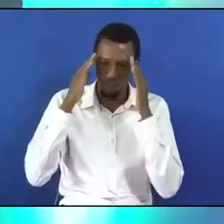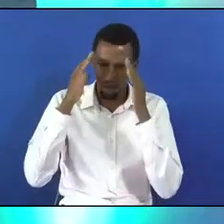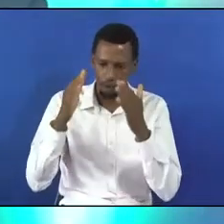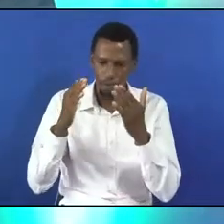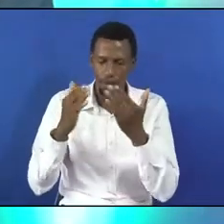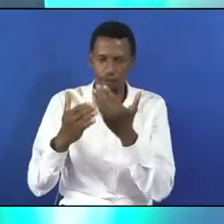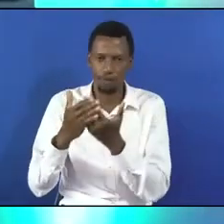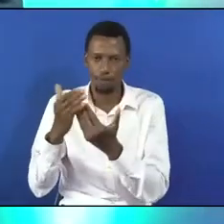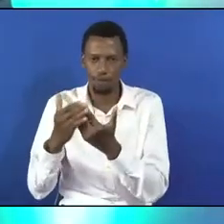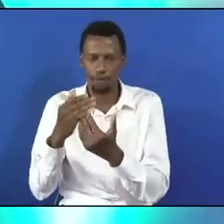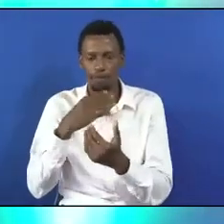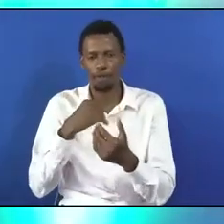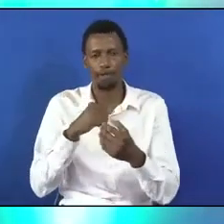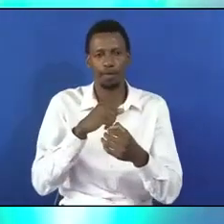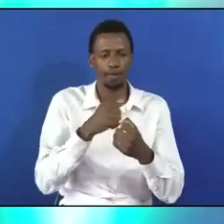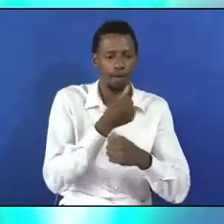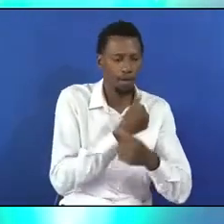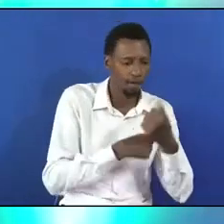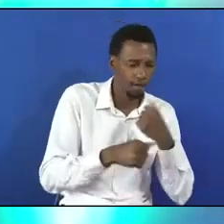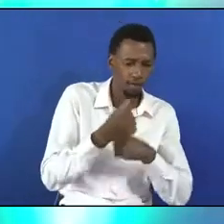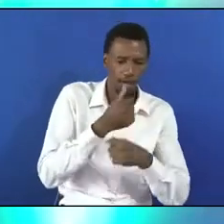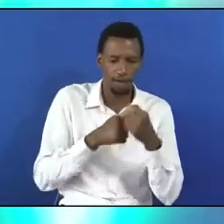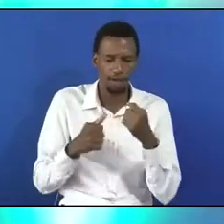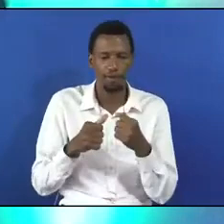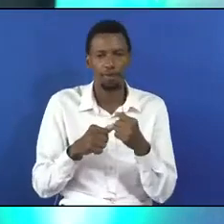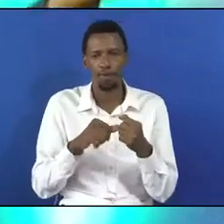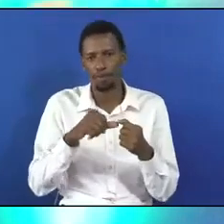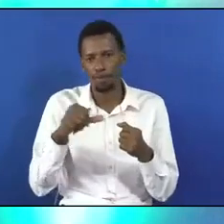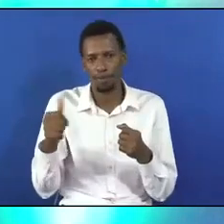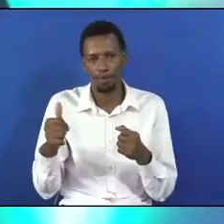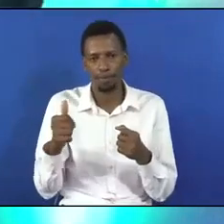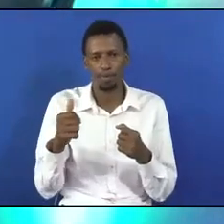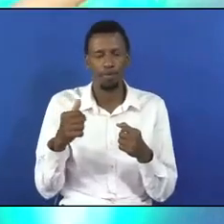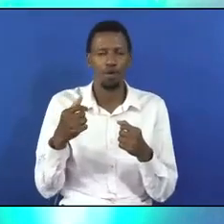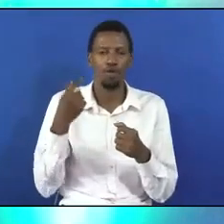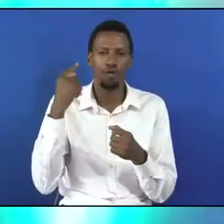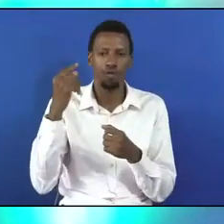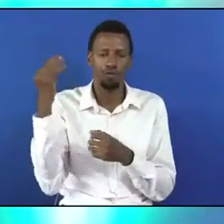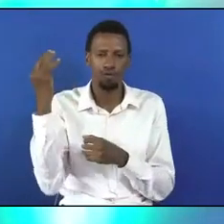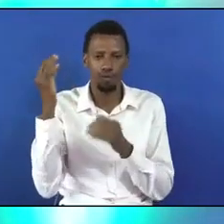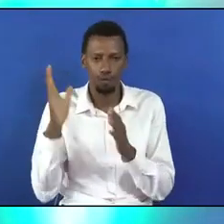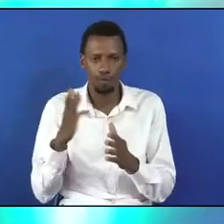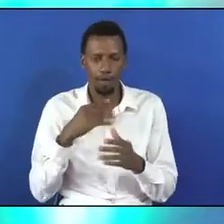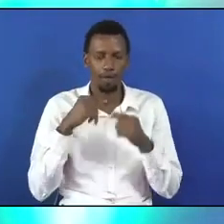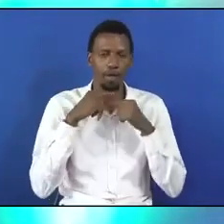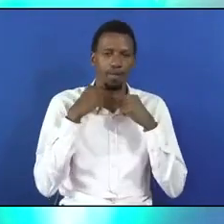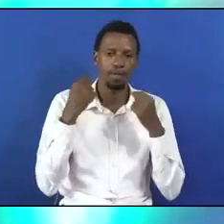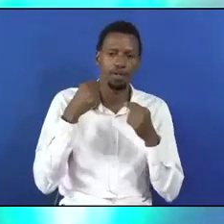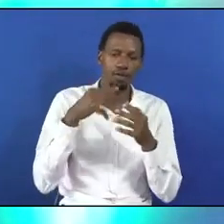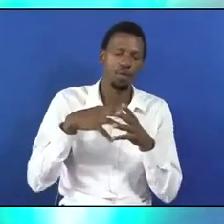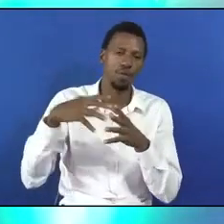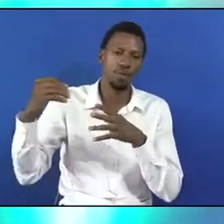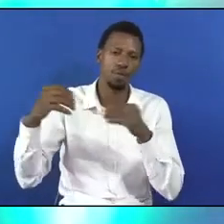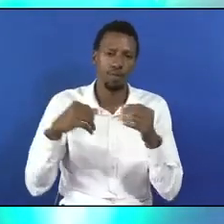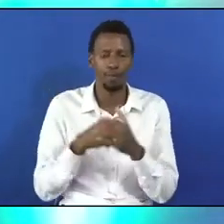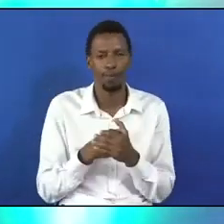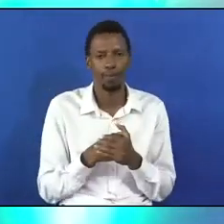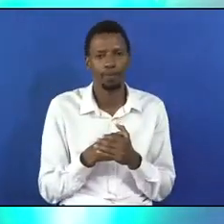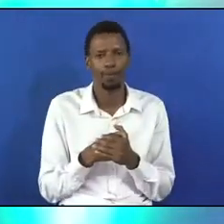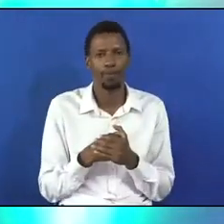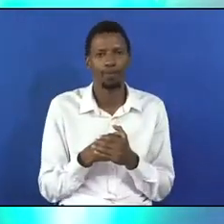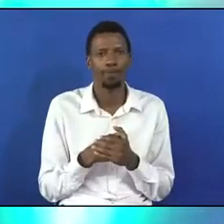activities of welfare to our speakers and also the pastors who have left.